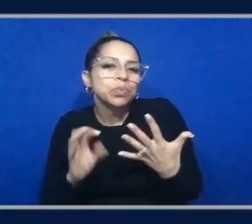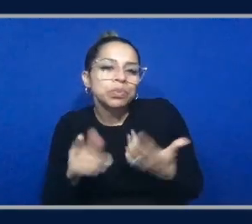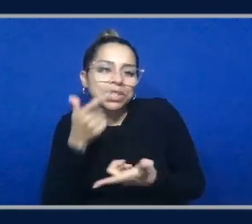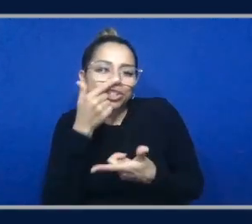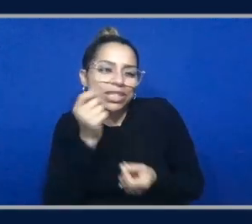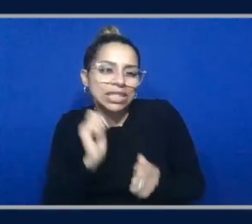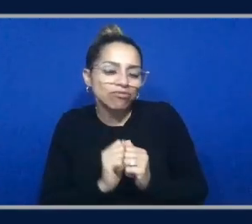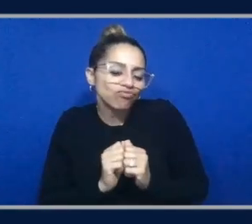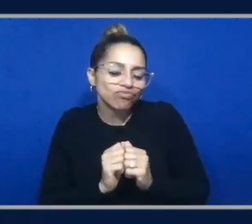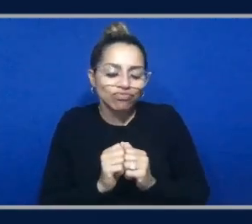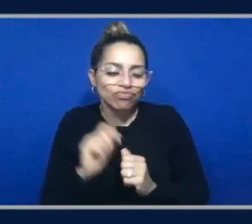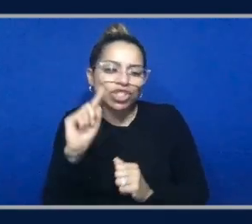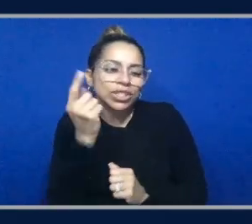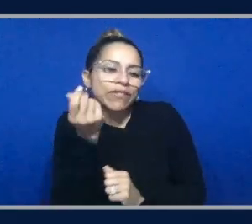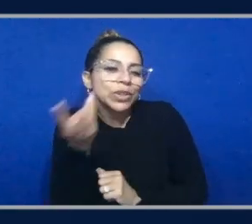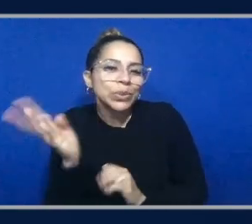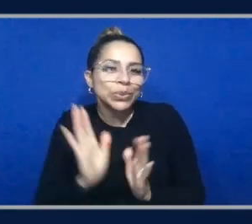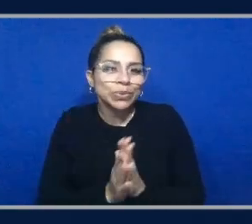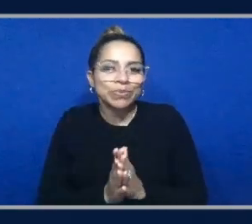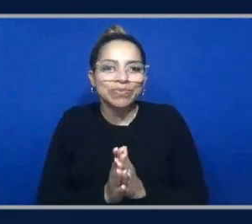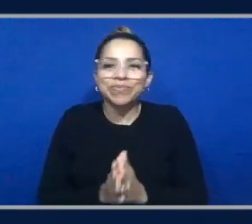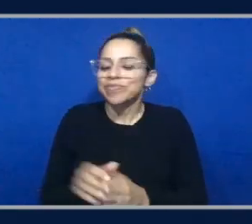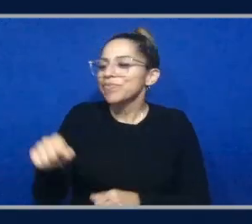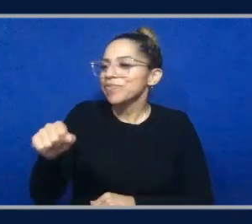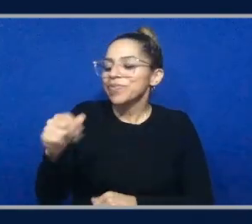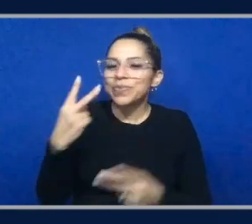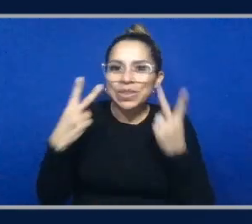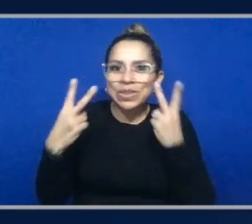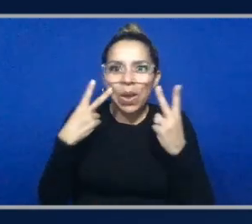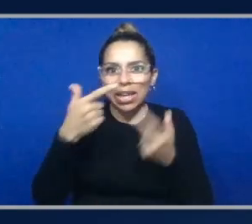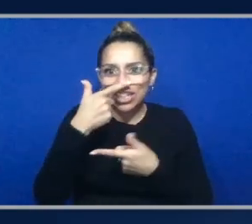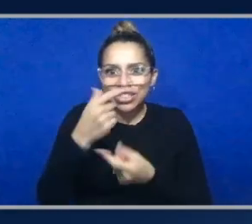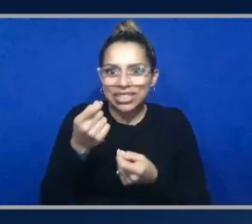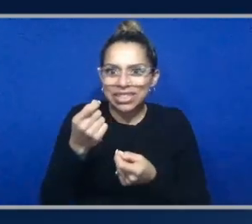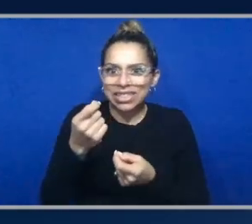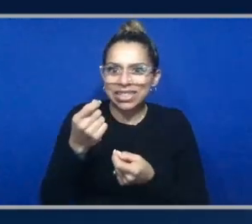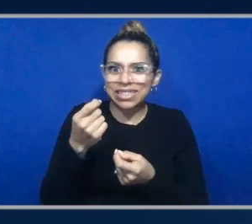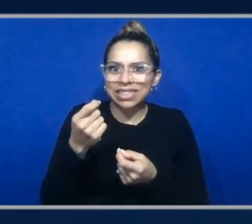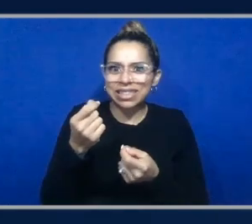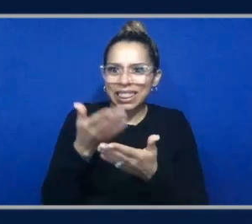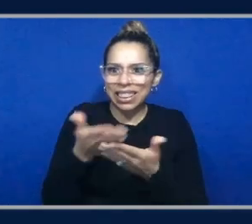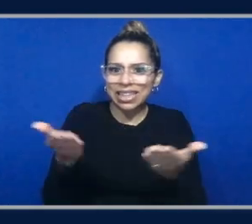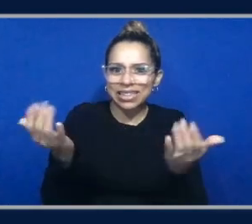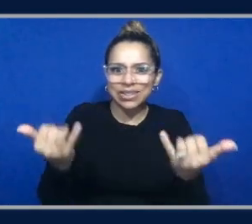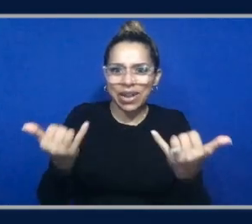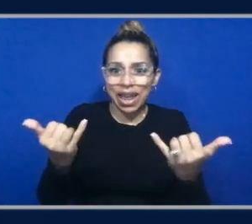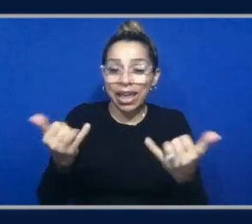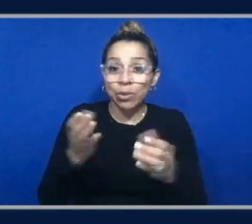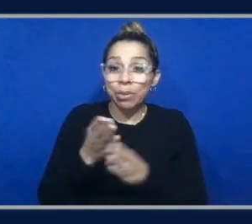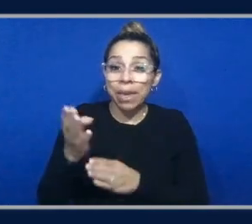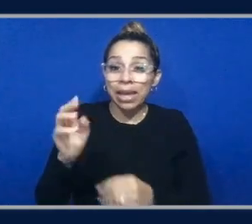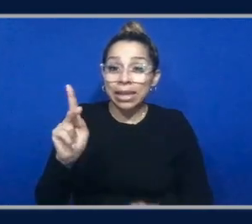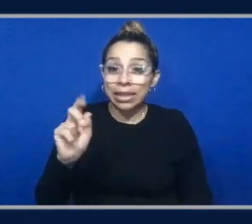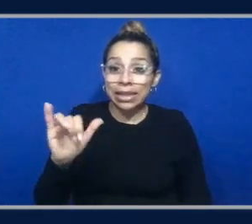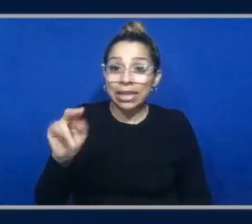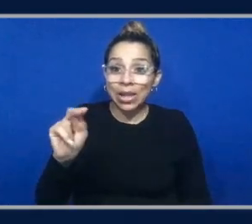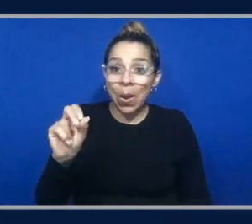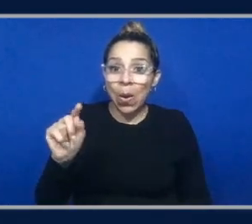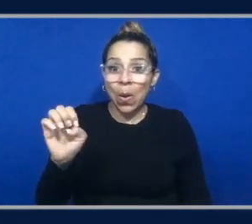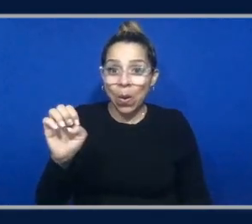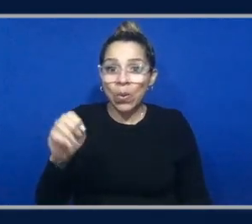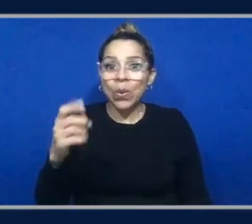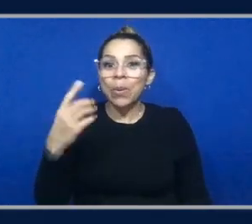Yeah. Only a few. Yeah. We saw some really interesting things on stage today in the main keynote from Matt Garman. We got to see Andy Jassy back